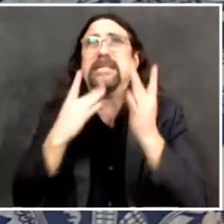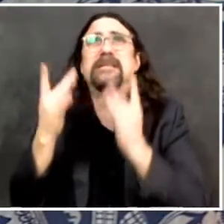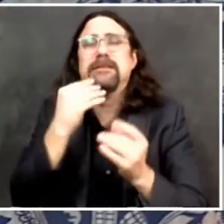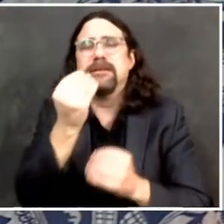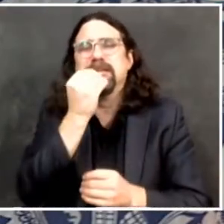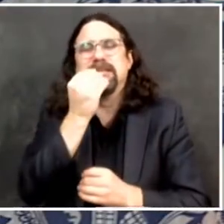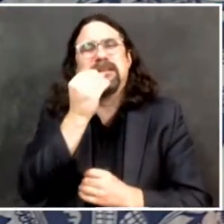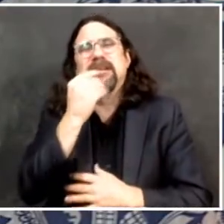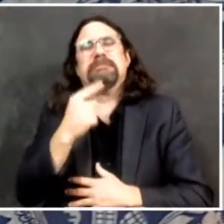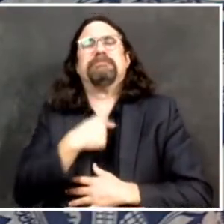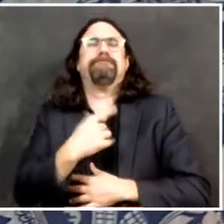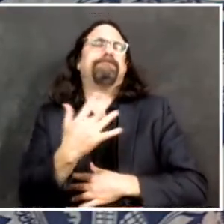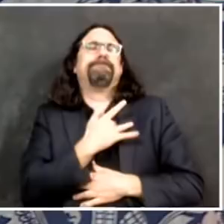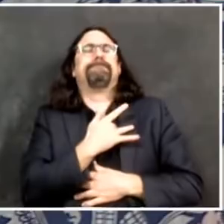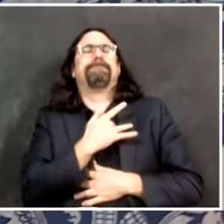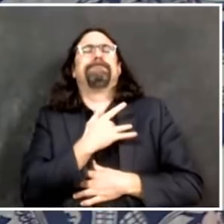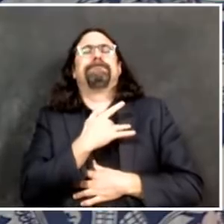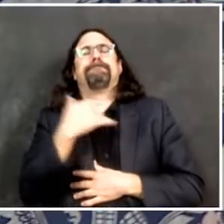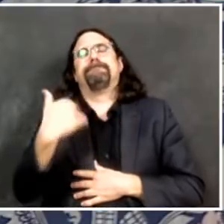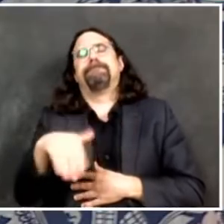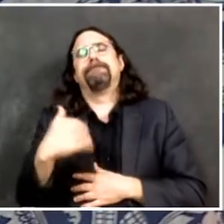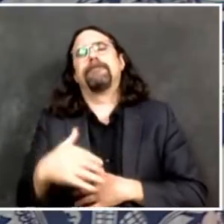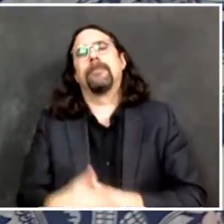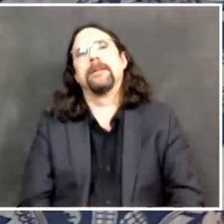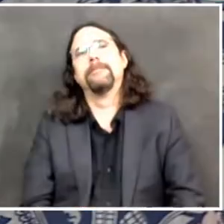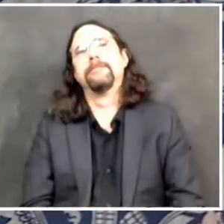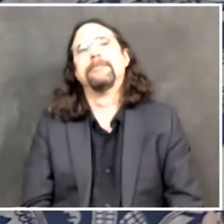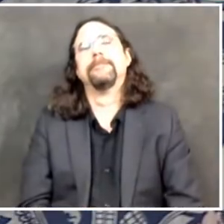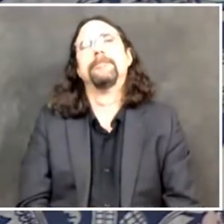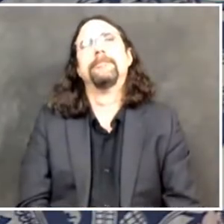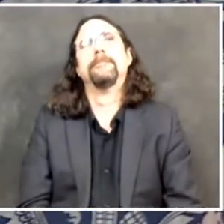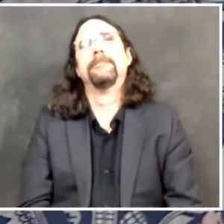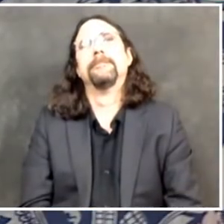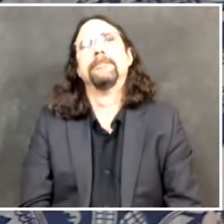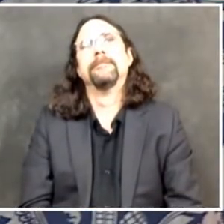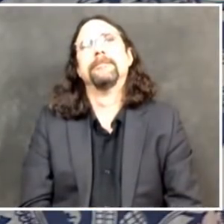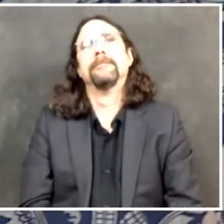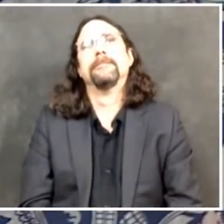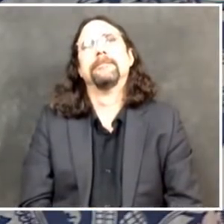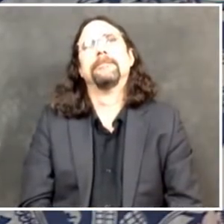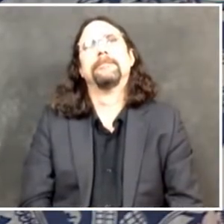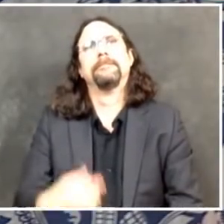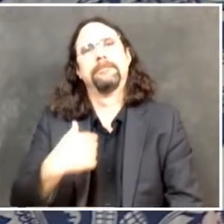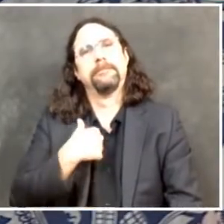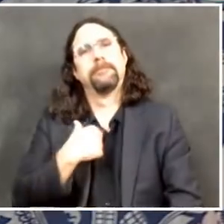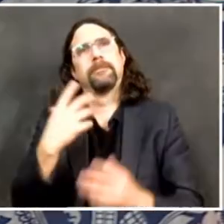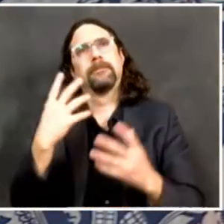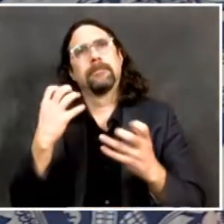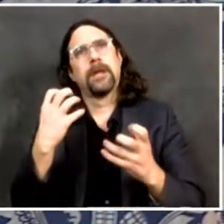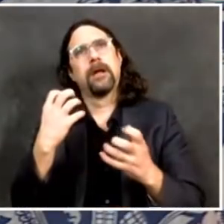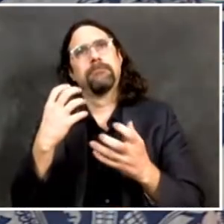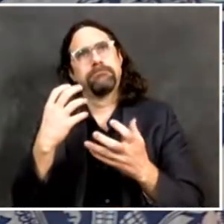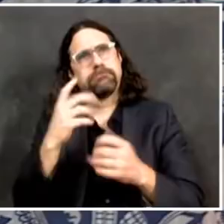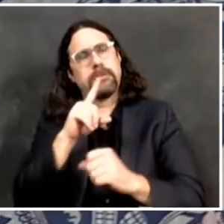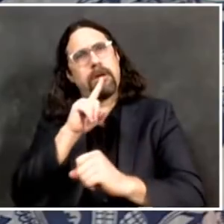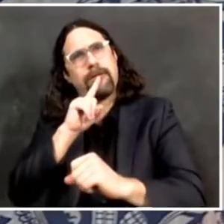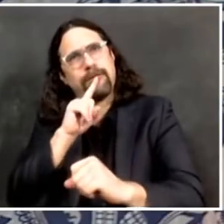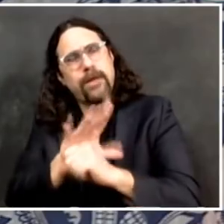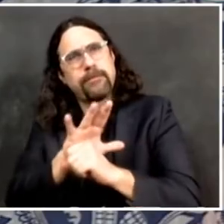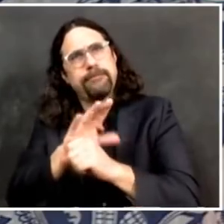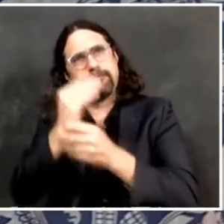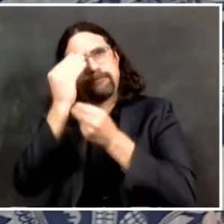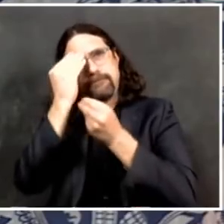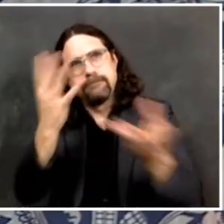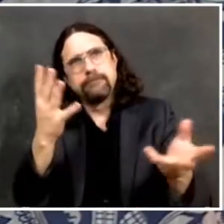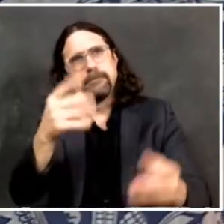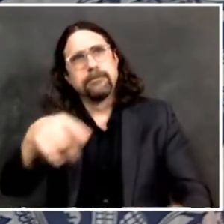So I want to affirm to everyone out there who is feeling that fear, to everyone who's dealing with this